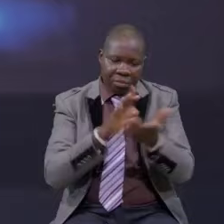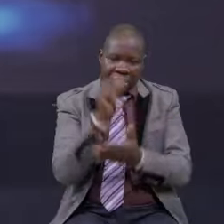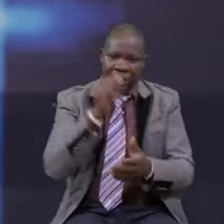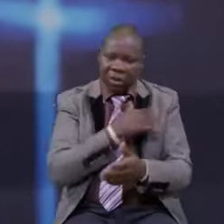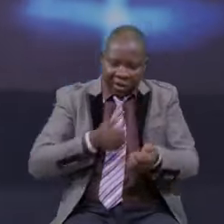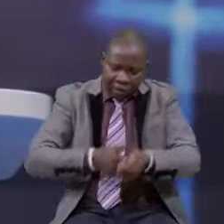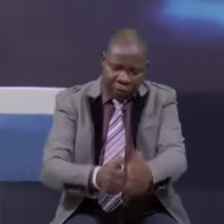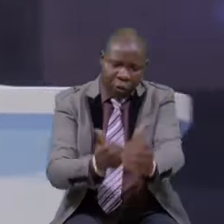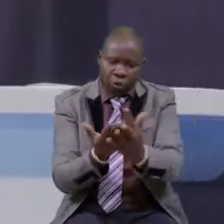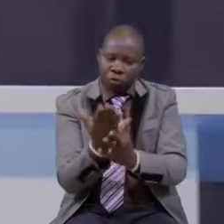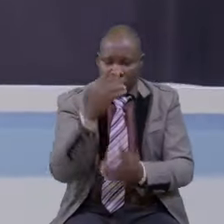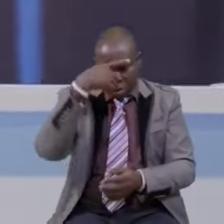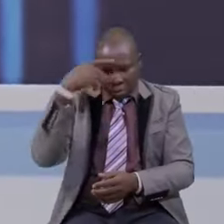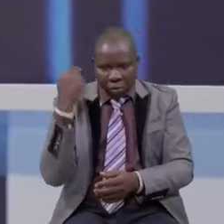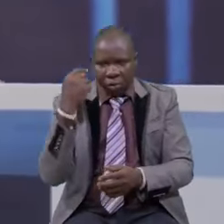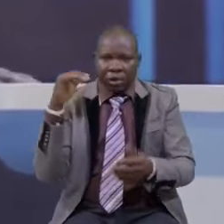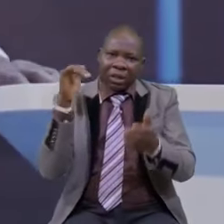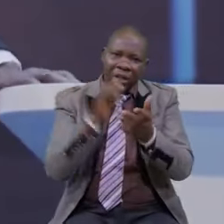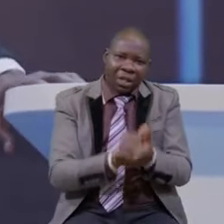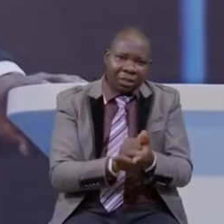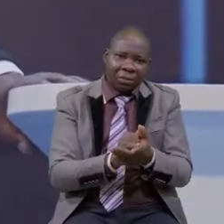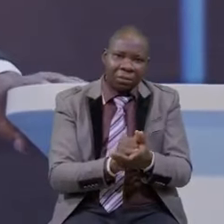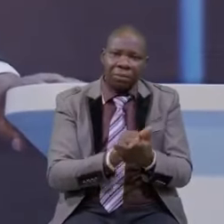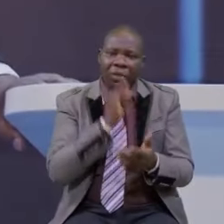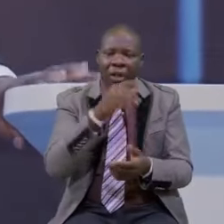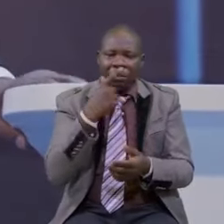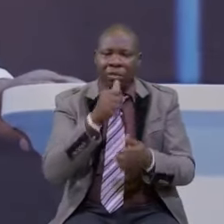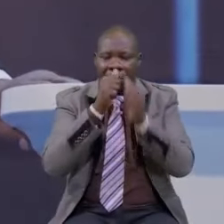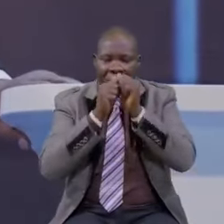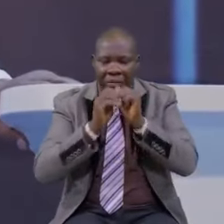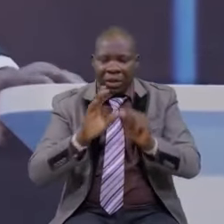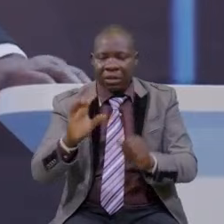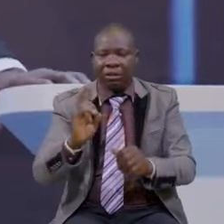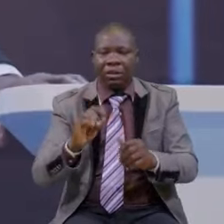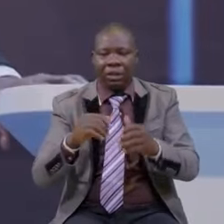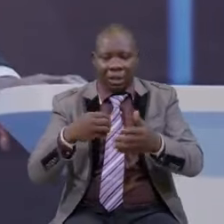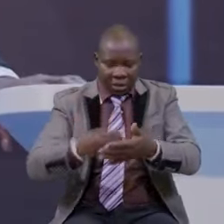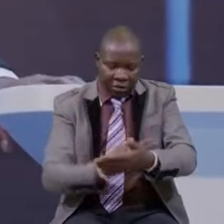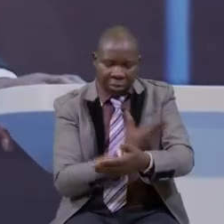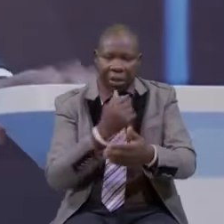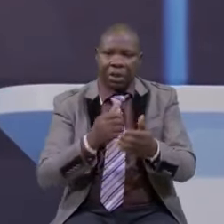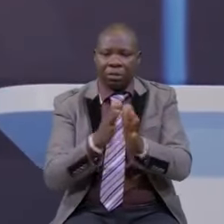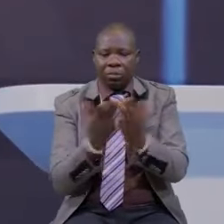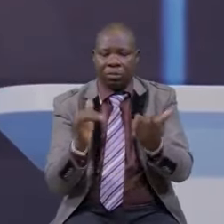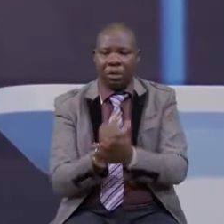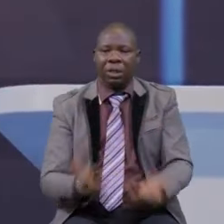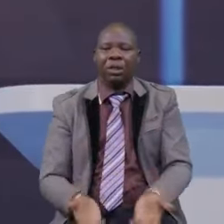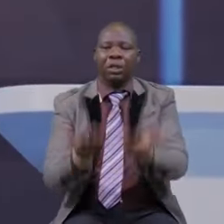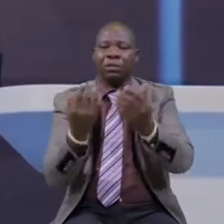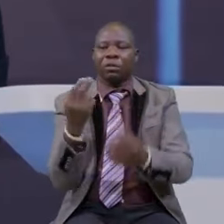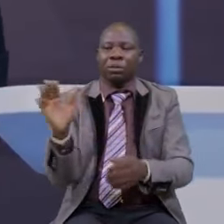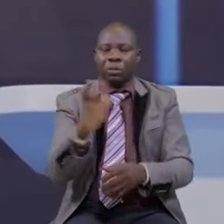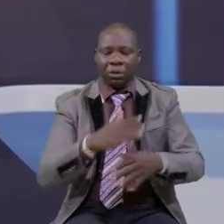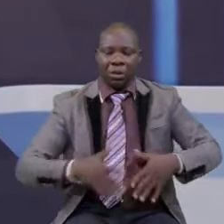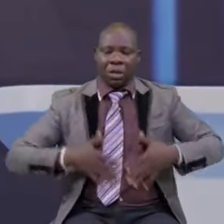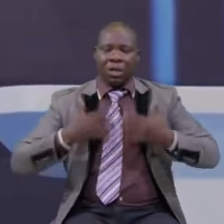through, because that is the blessed inspired book that lifts up your life. Three things we're